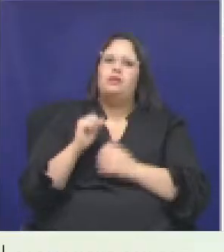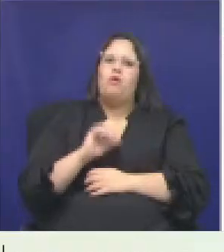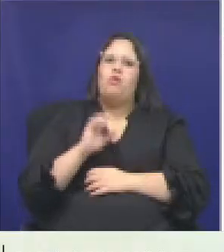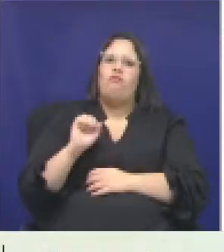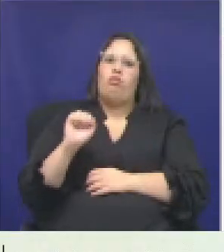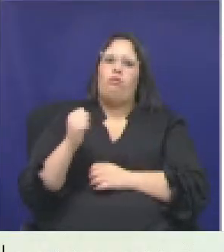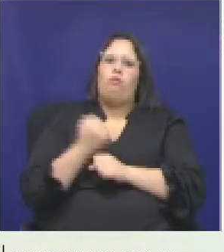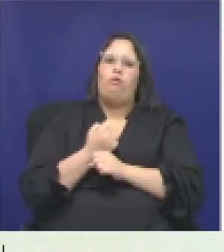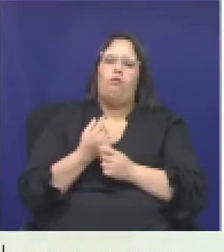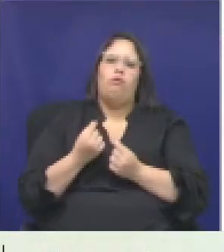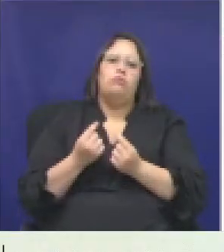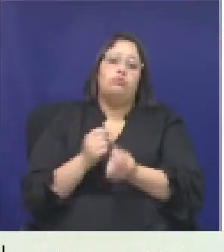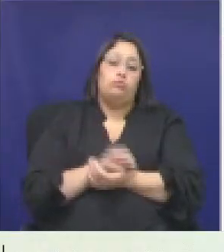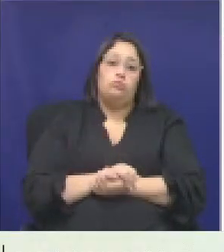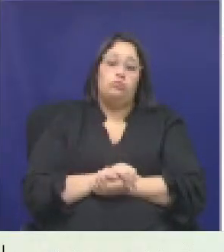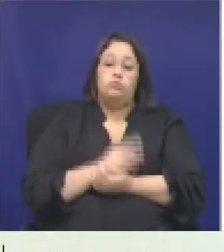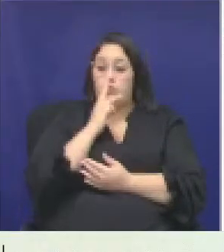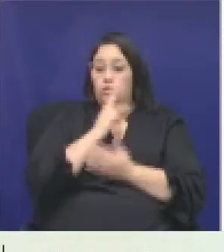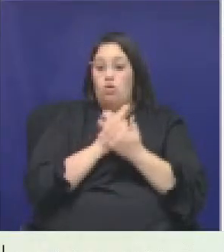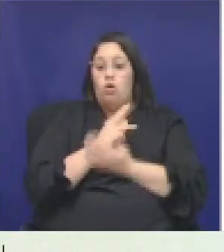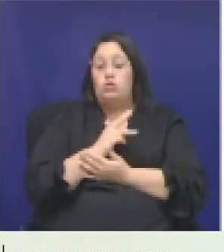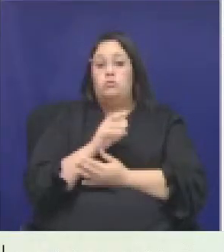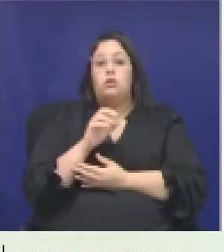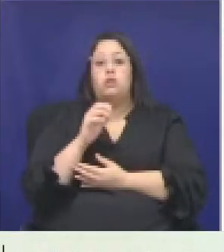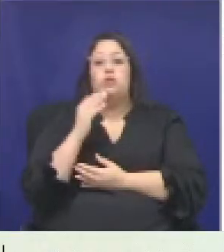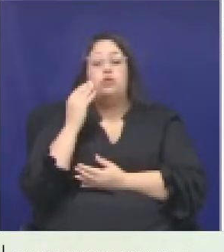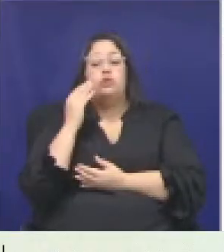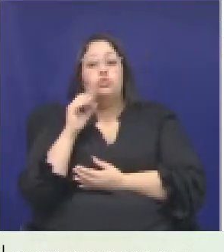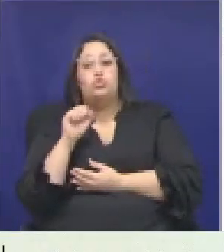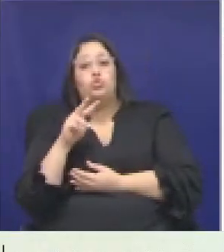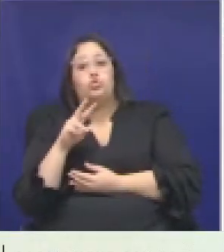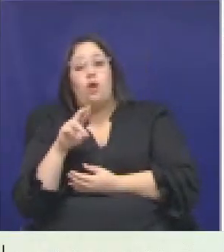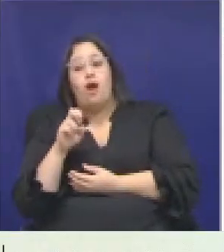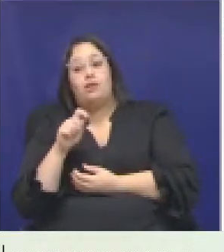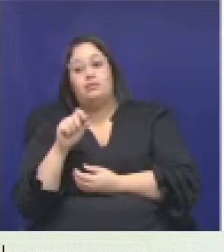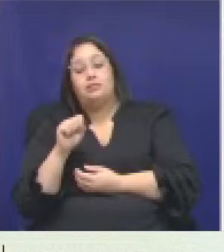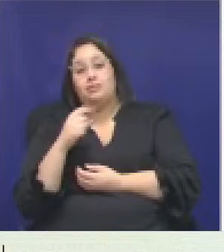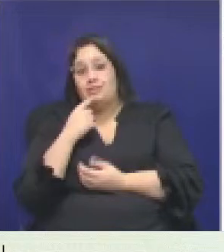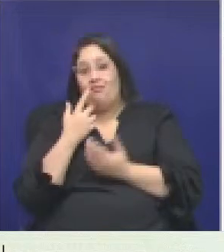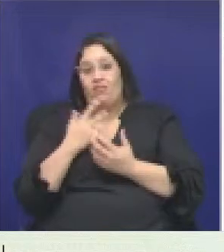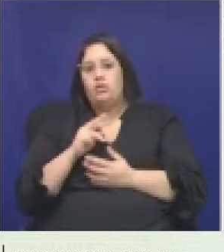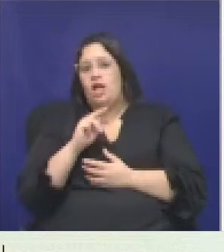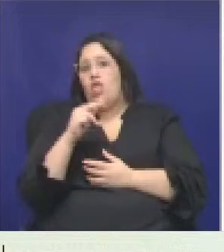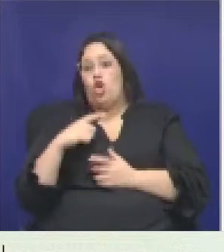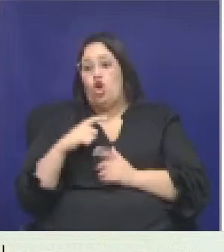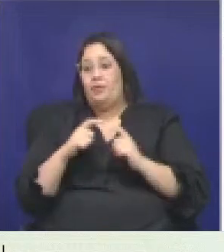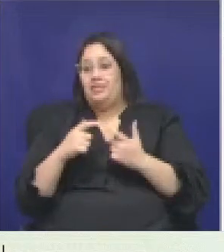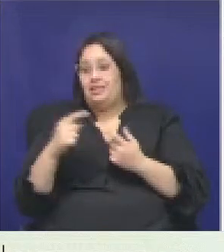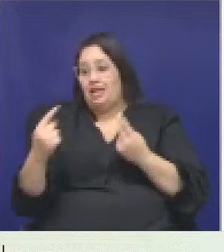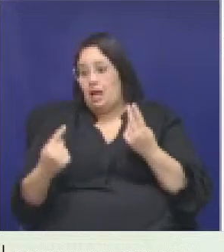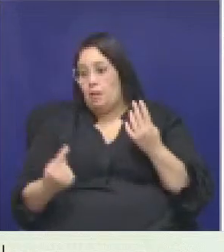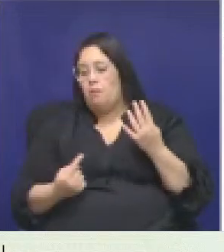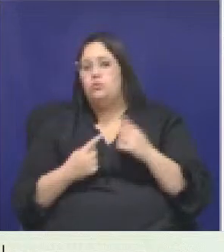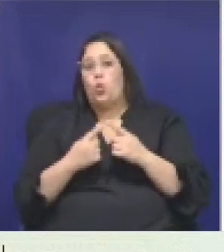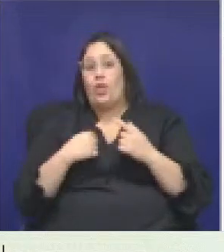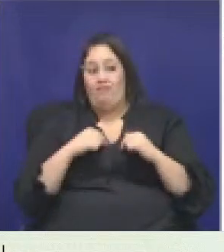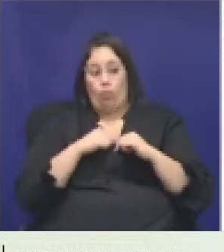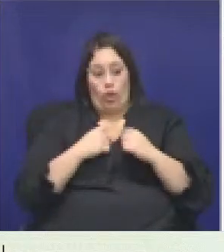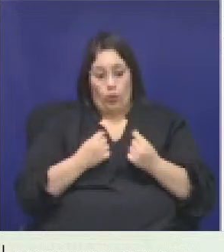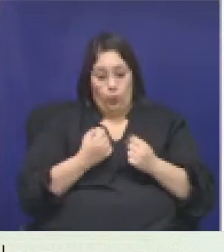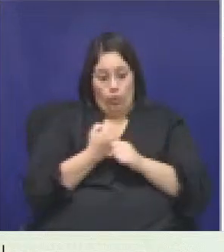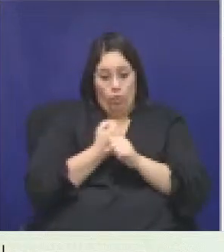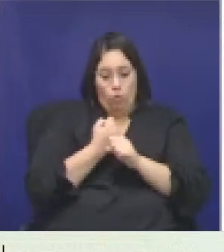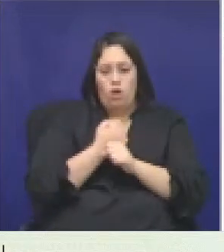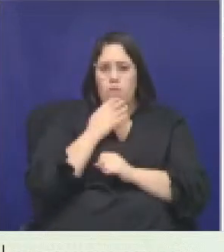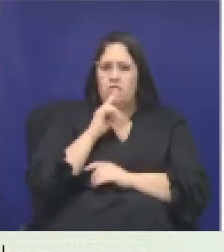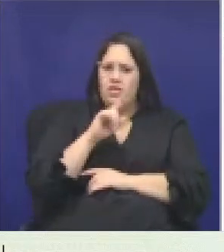does. As Honorable Swart has already said, there are other committees that are coming. So if we can do this work, it is